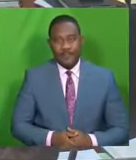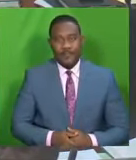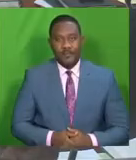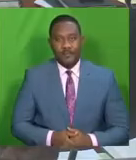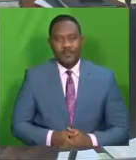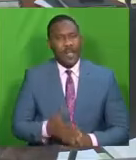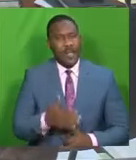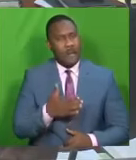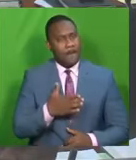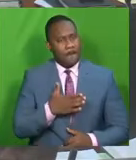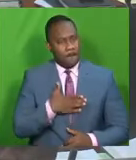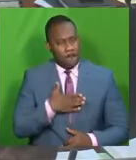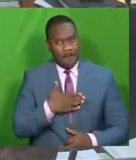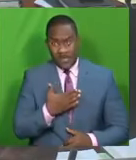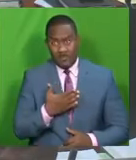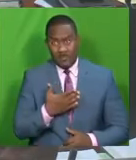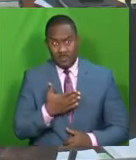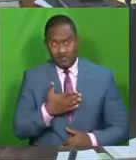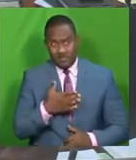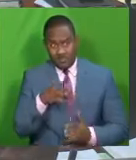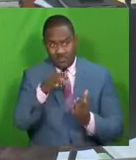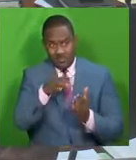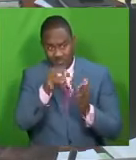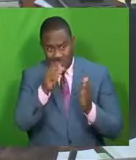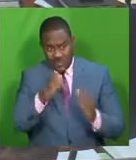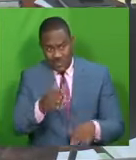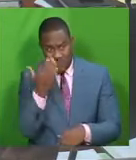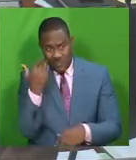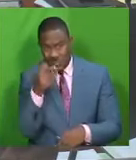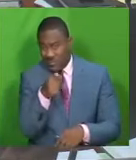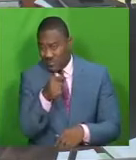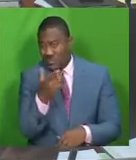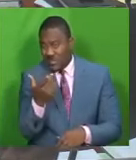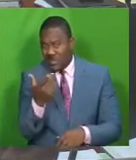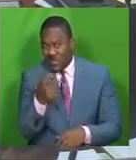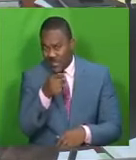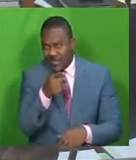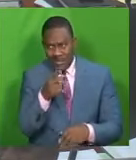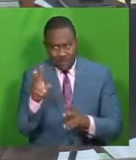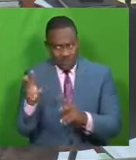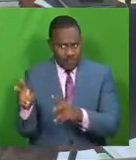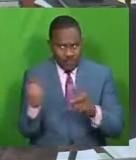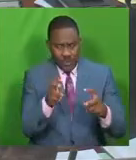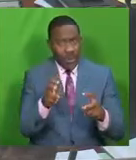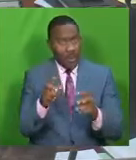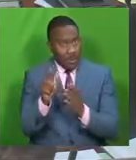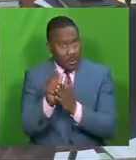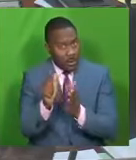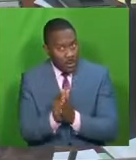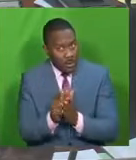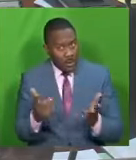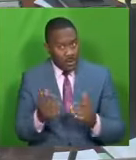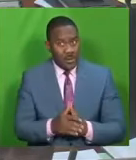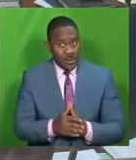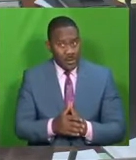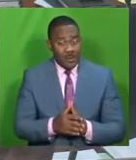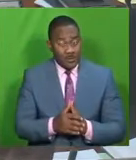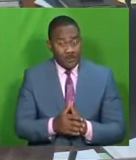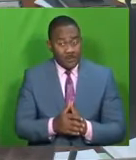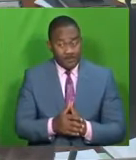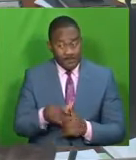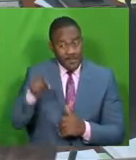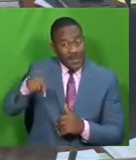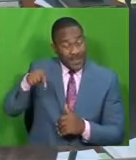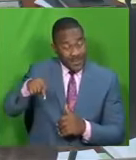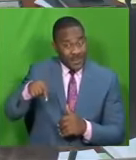my former student, he invoked the expresso unios